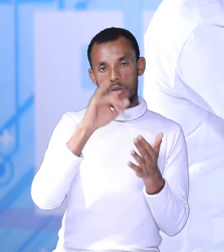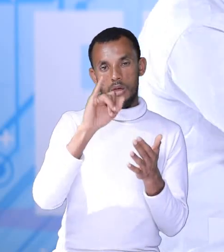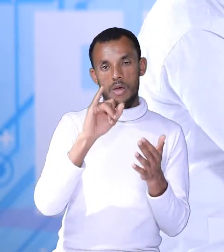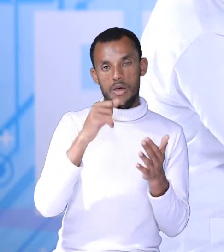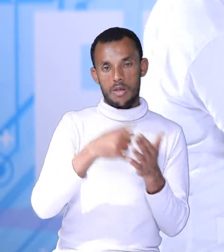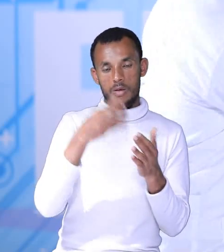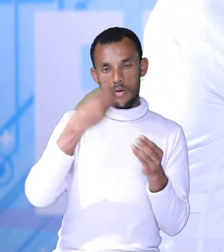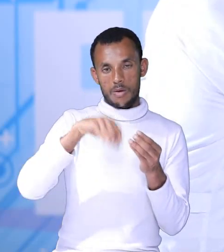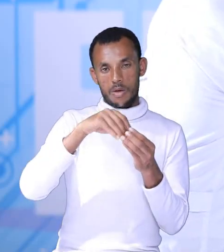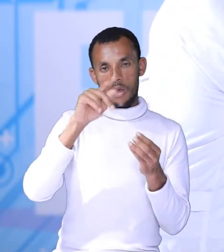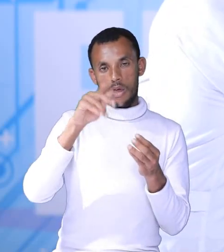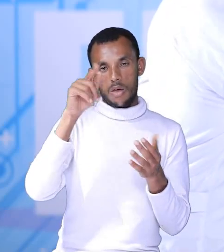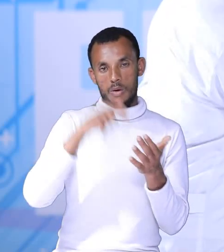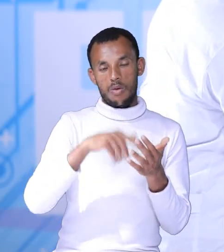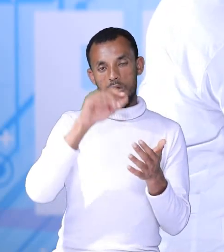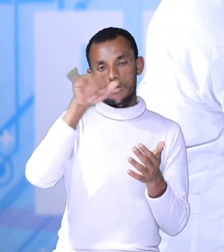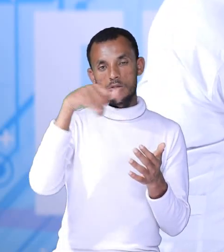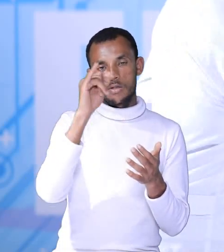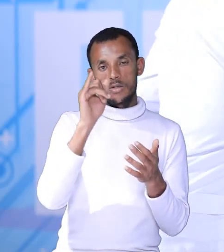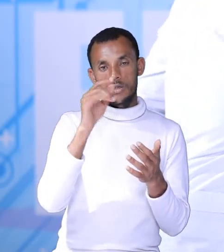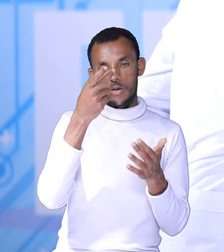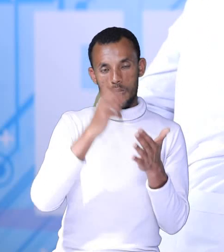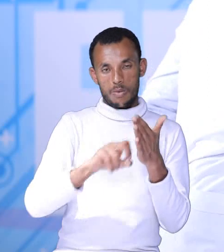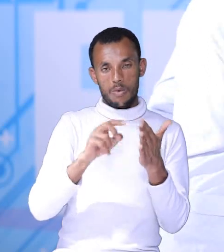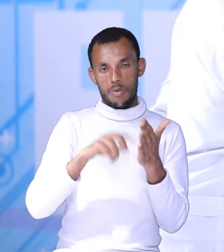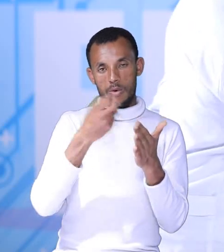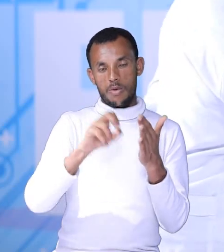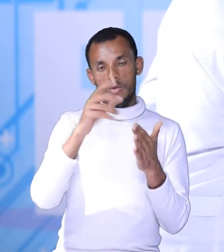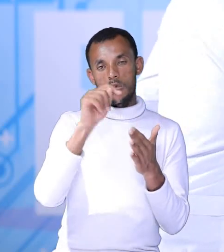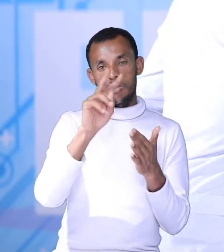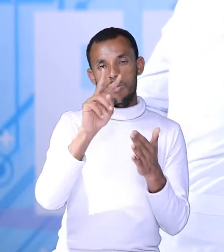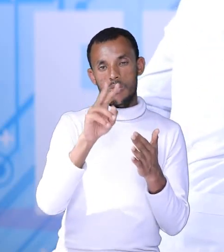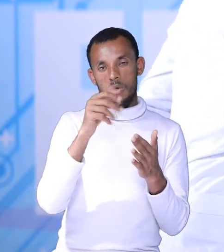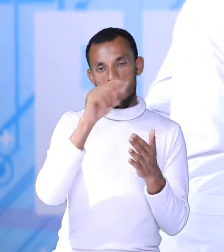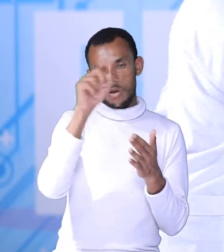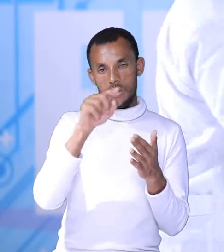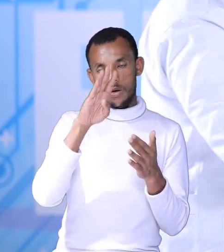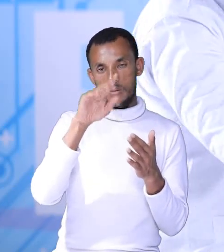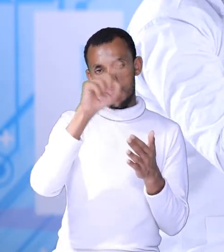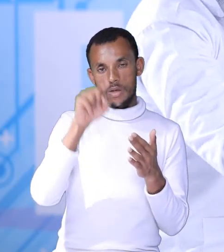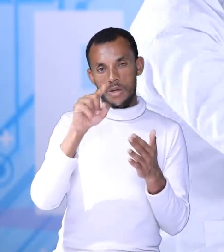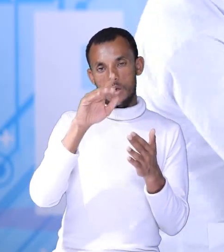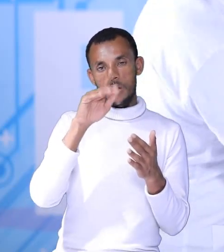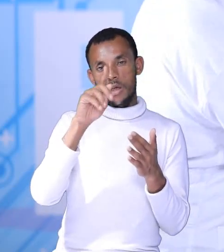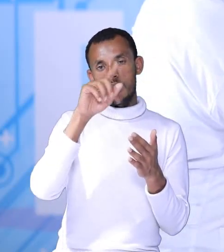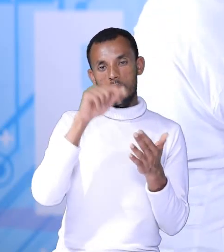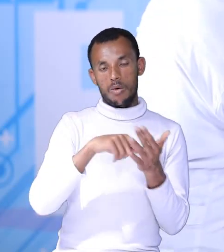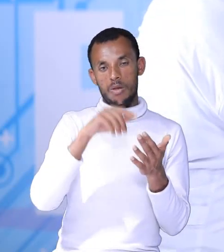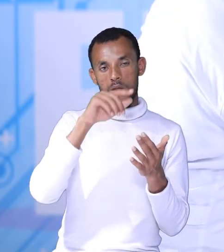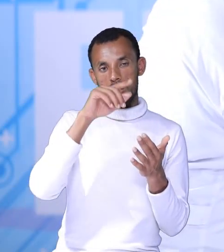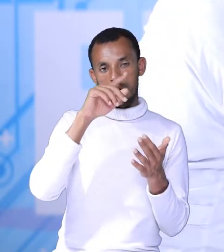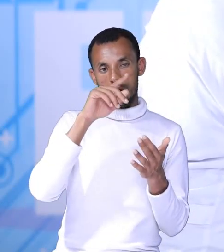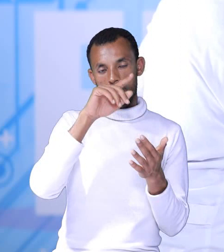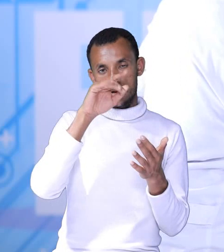also 0 because this k dot j. The dot product of the two, it is az bz, k dot k is 1, so you'll have